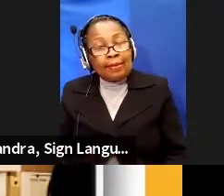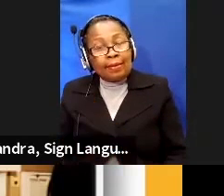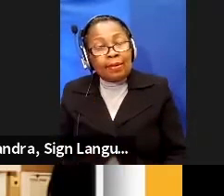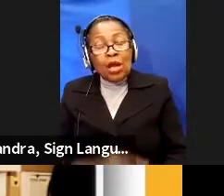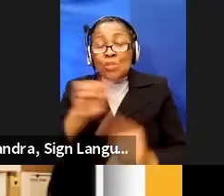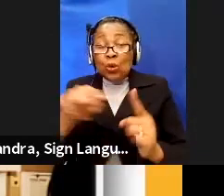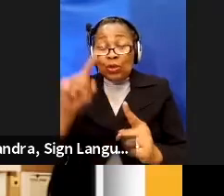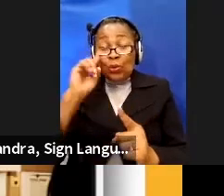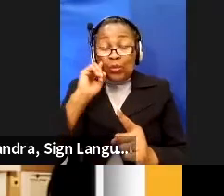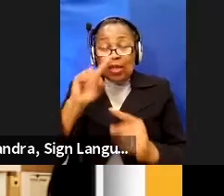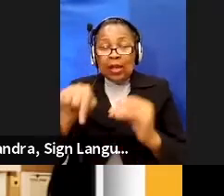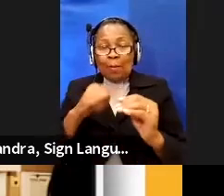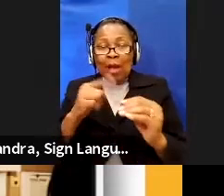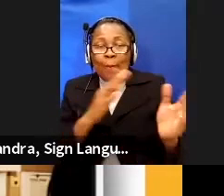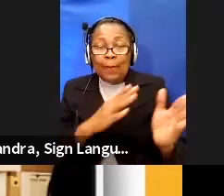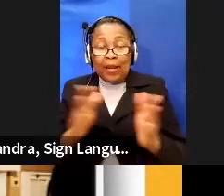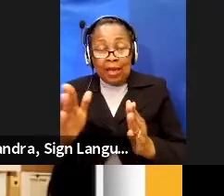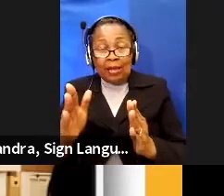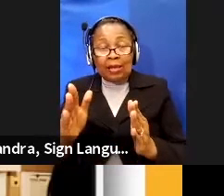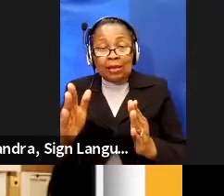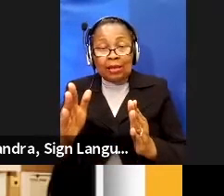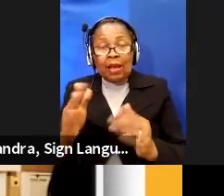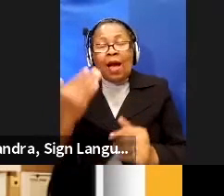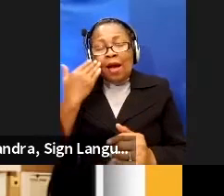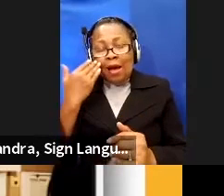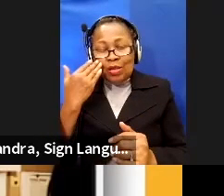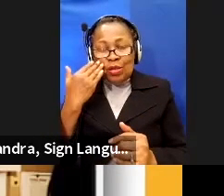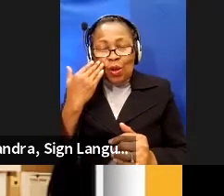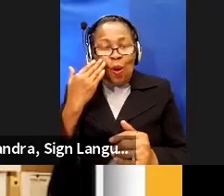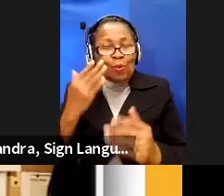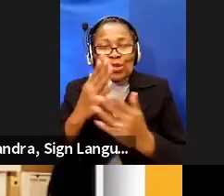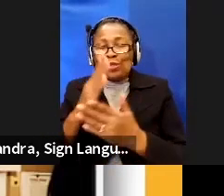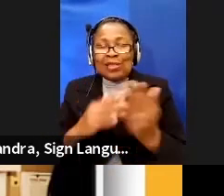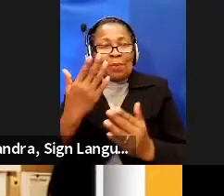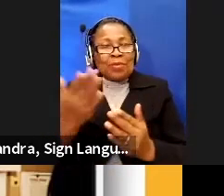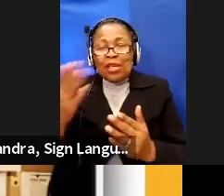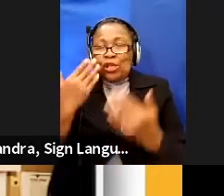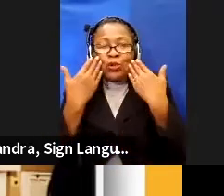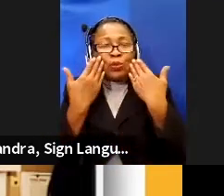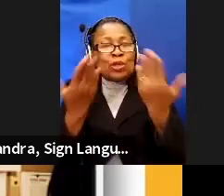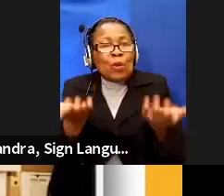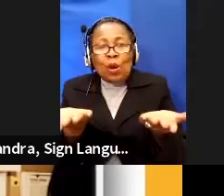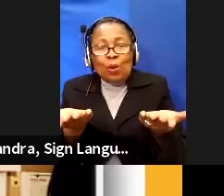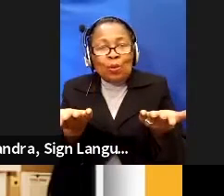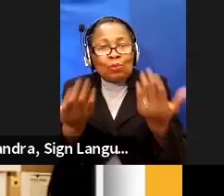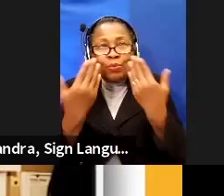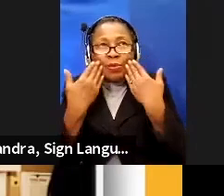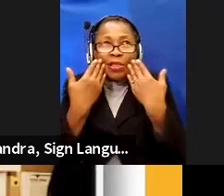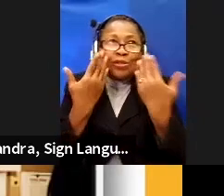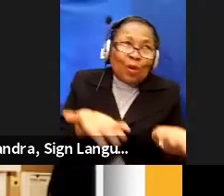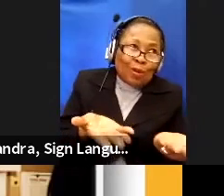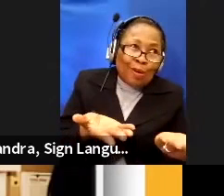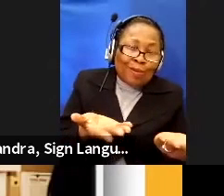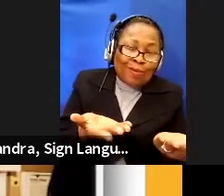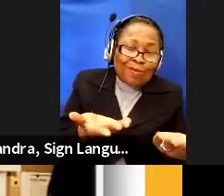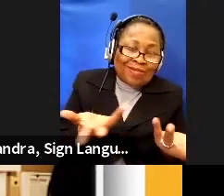think about planning, I know that there are some things that you don't know that you don't know. And